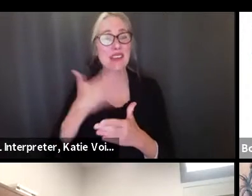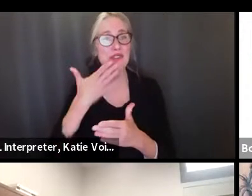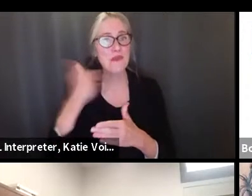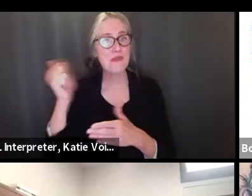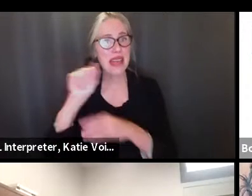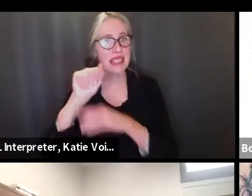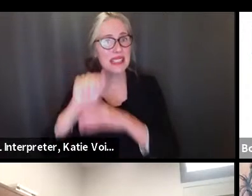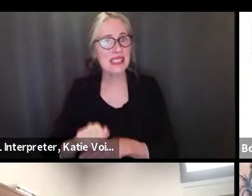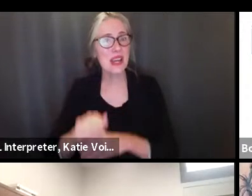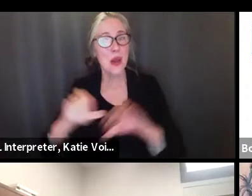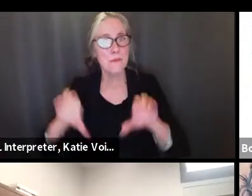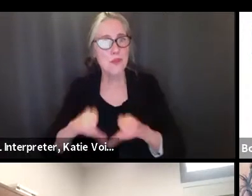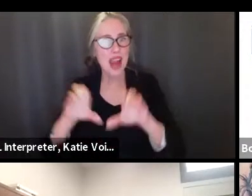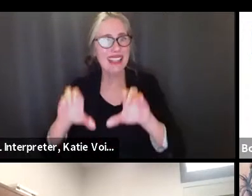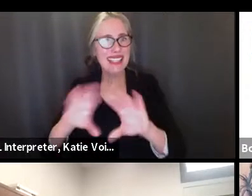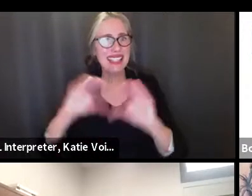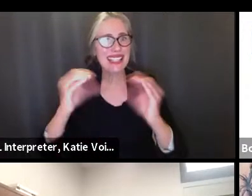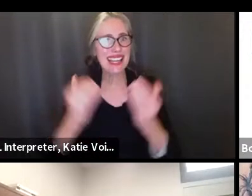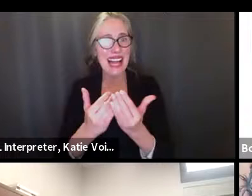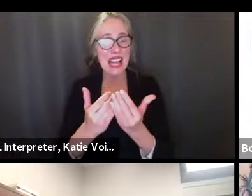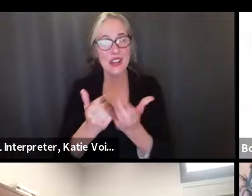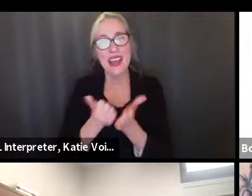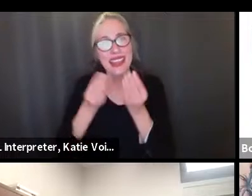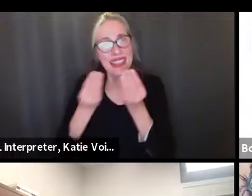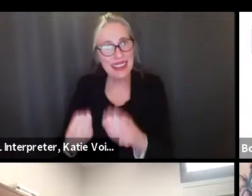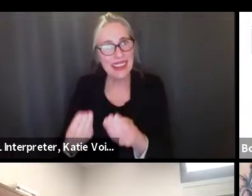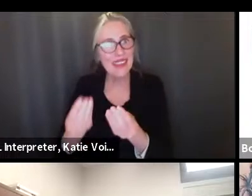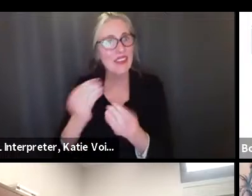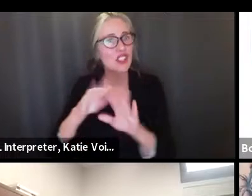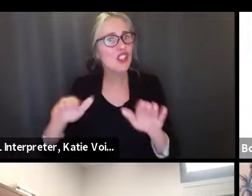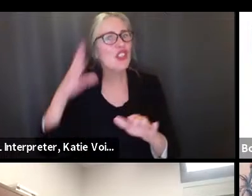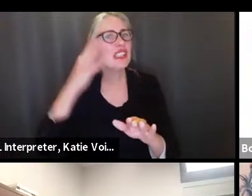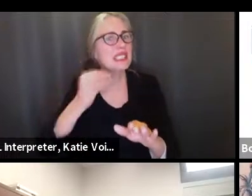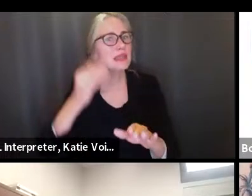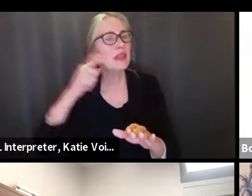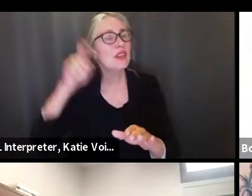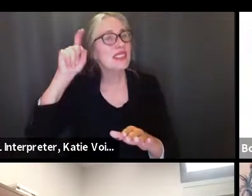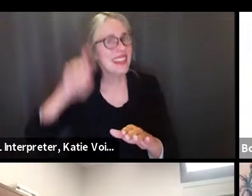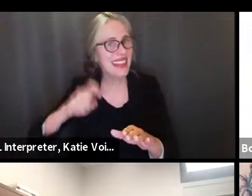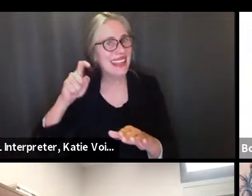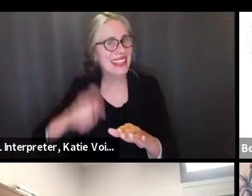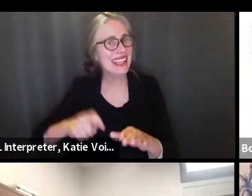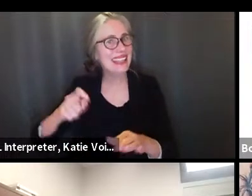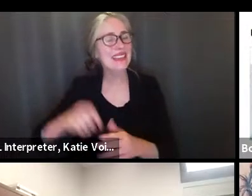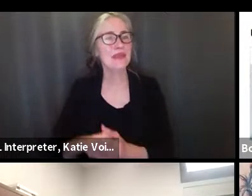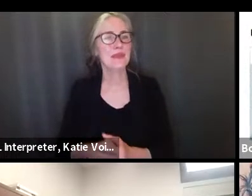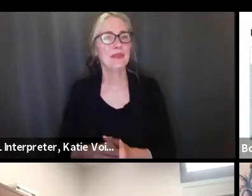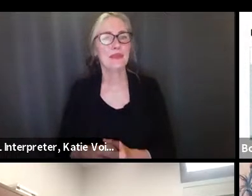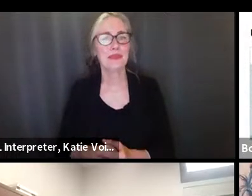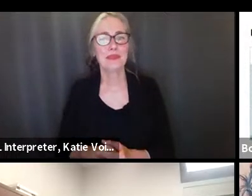the classroom that allow for our children to get the experience they need. Next slide.